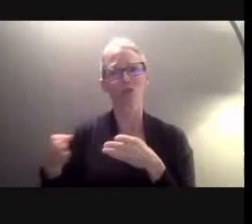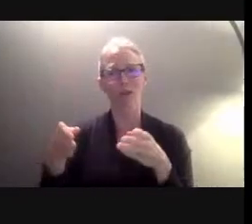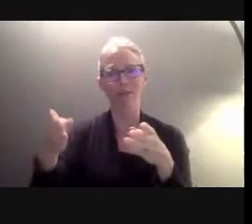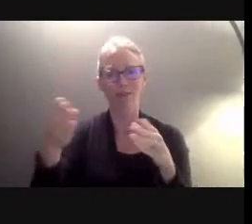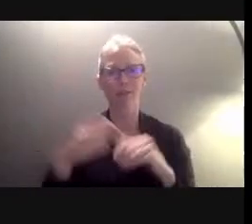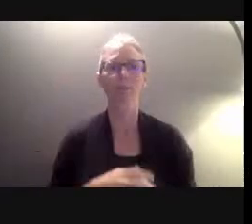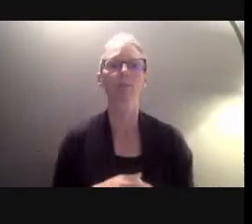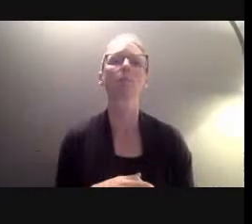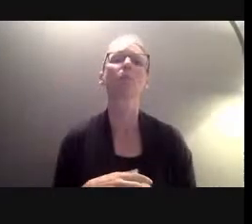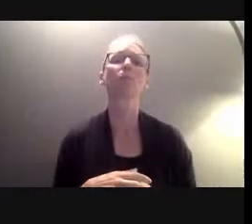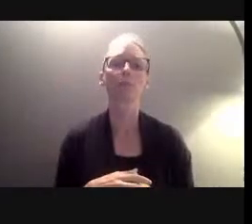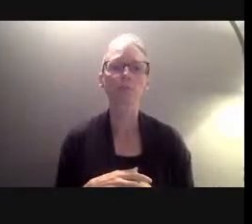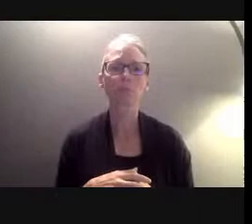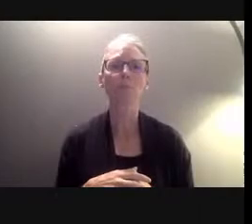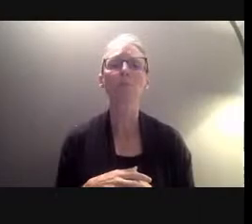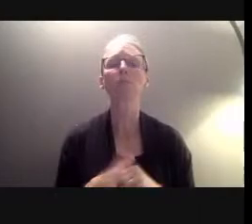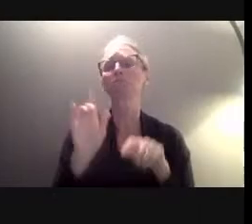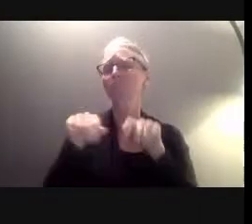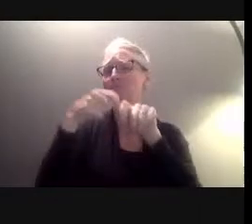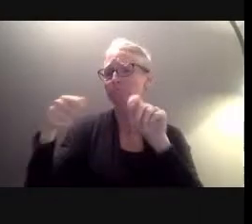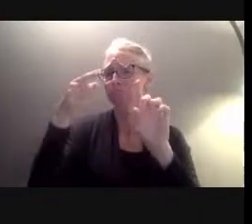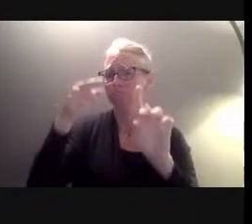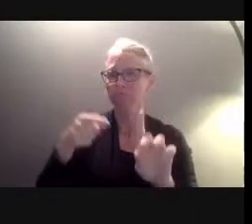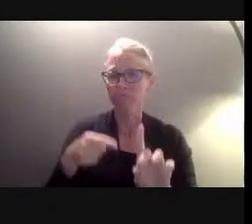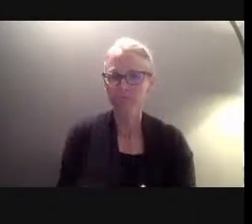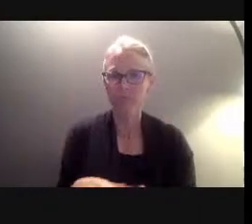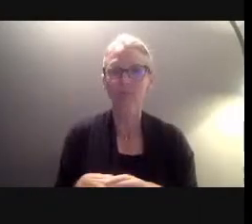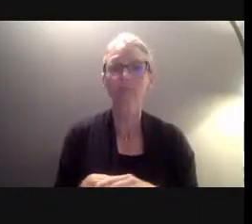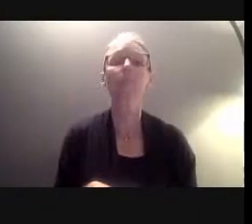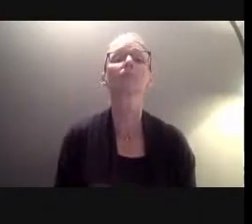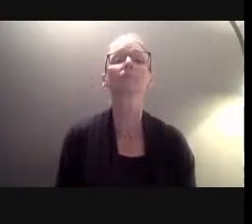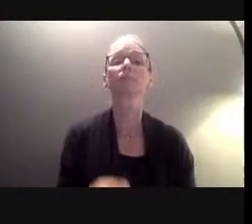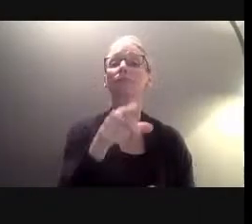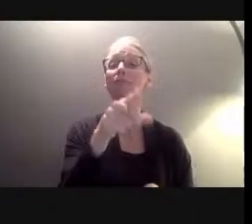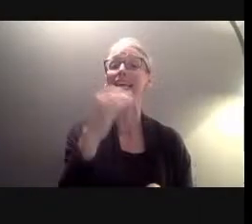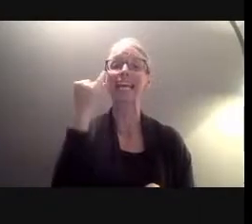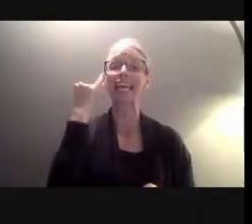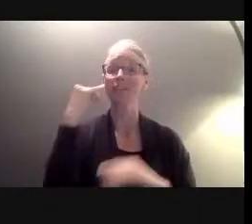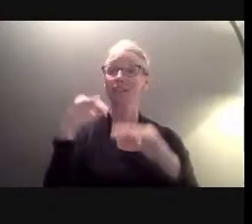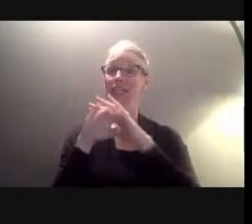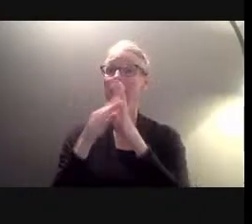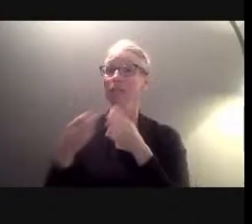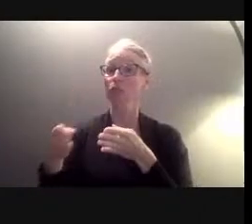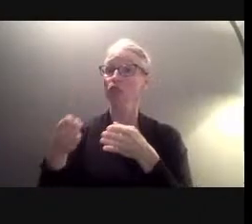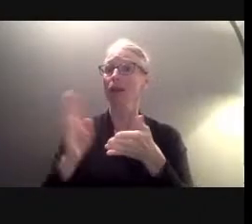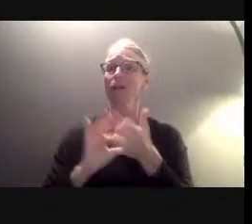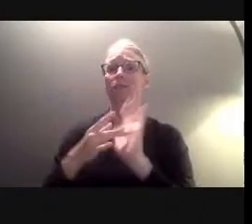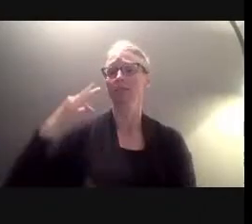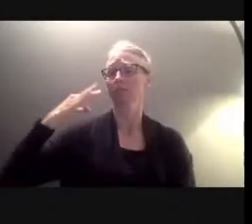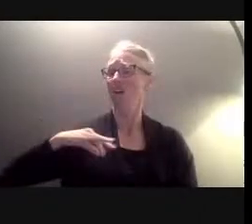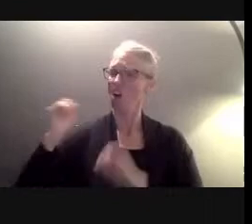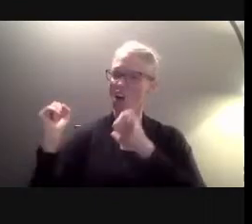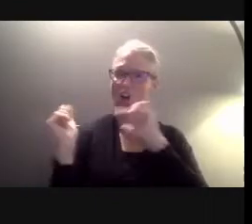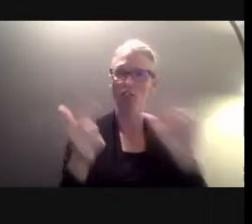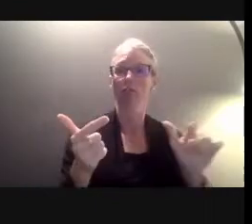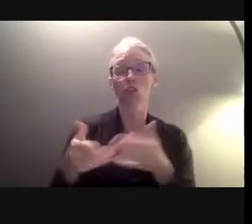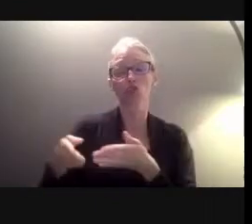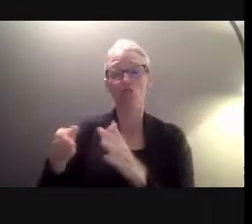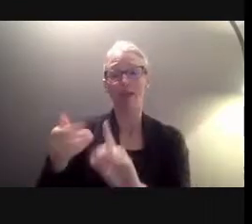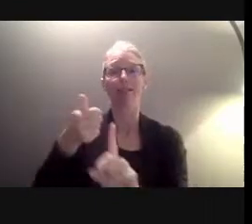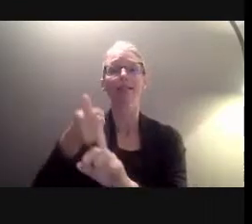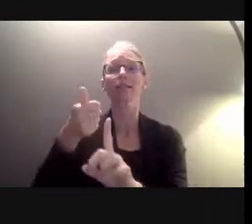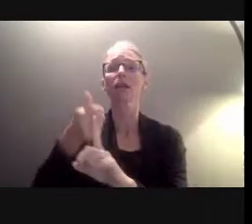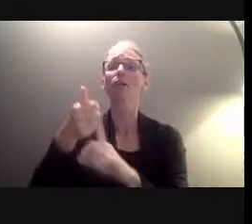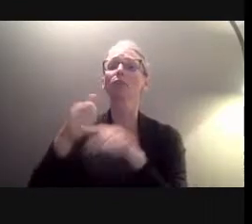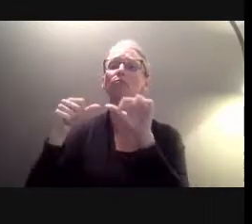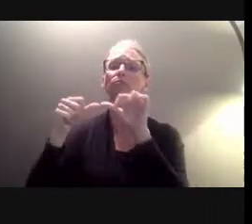talked about, building accessible trails really helps everybody. It helps sustain trails. It